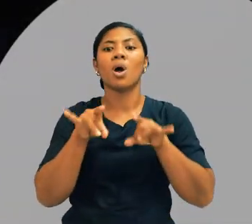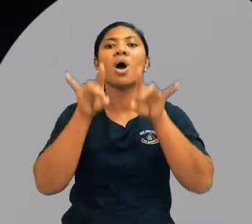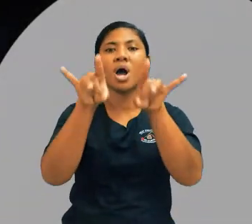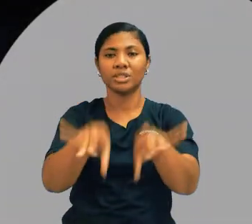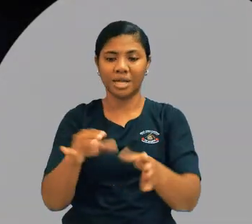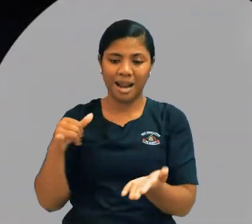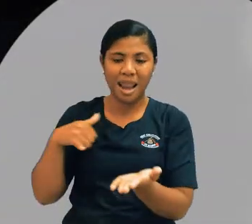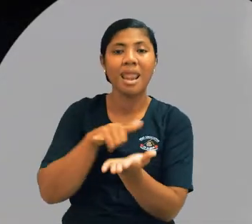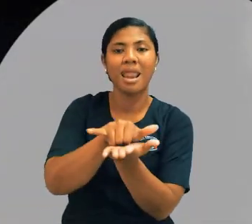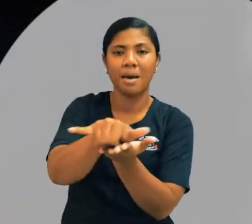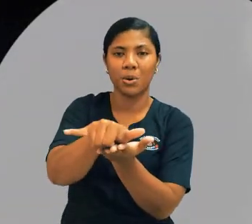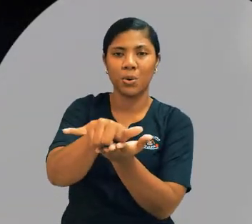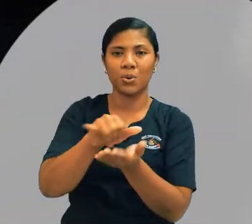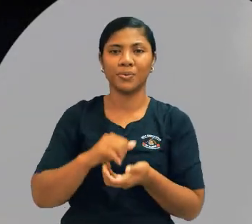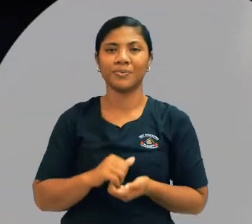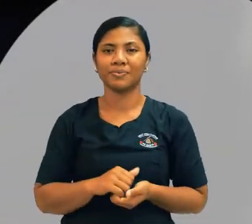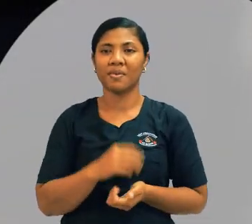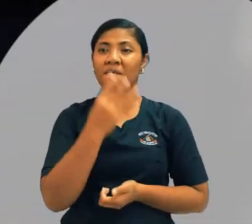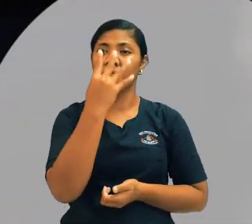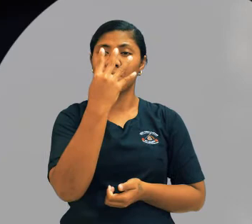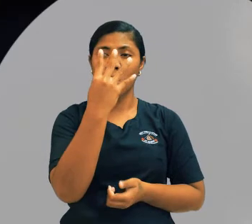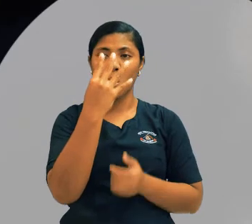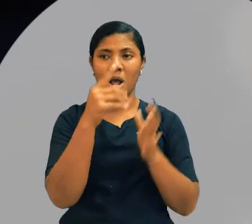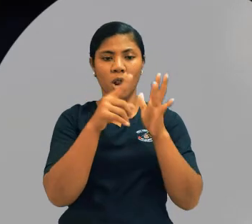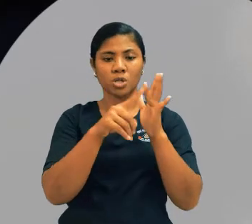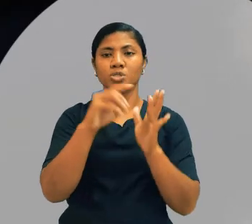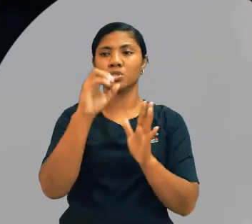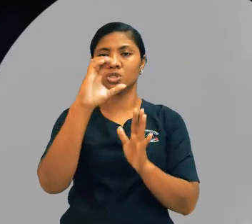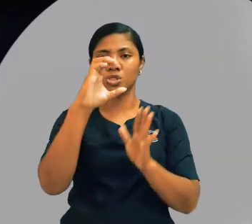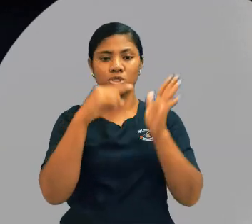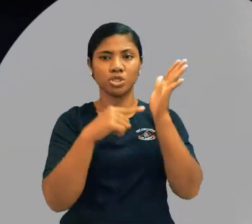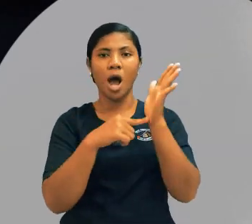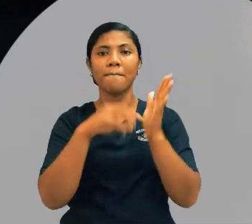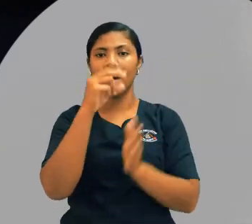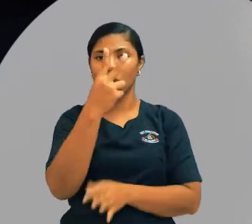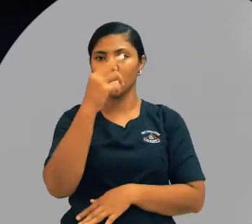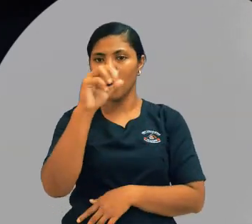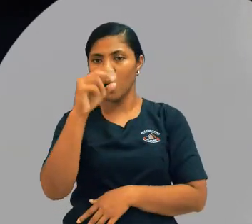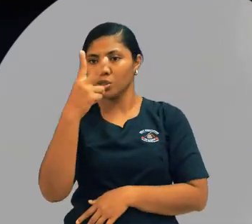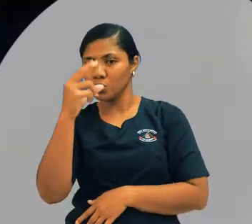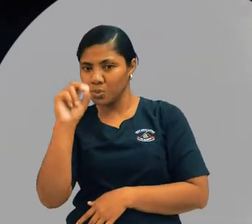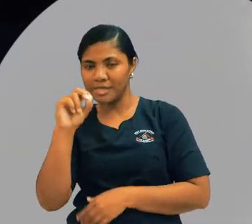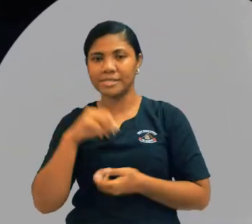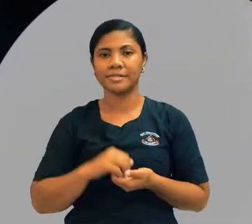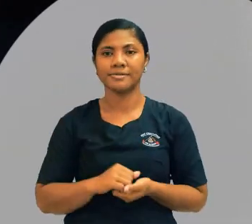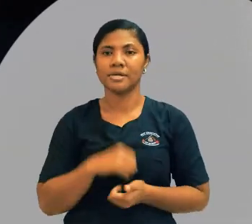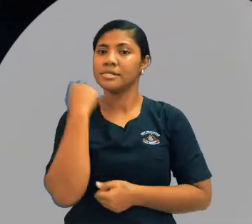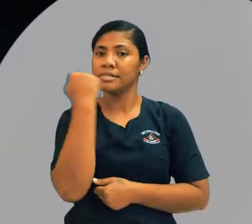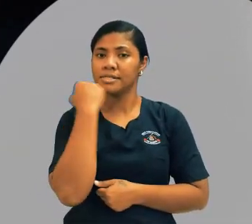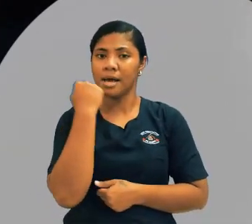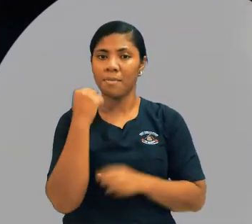comes, negative impacts or positive impacts, we have to let the people know. It's like we have that mindset, we have